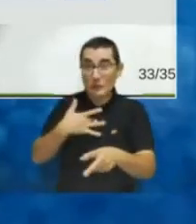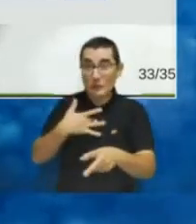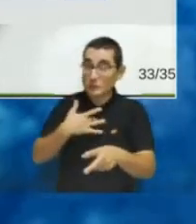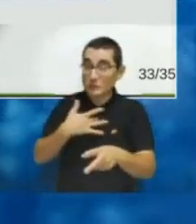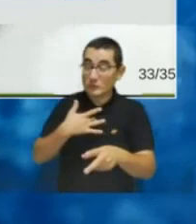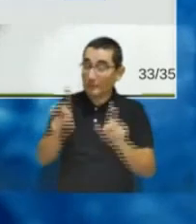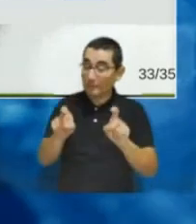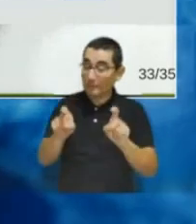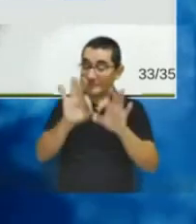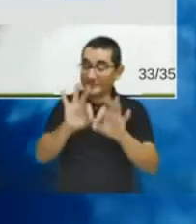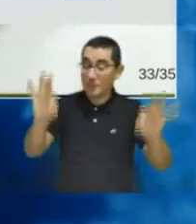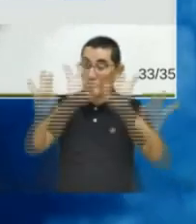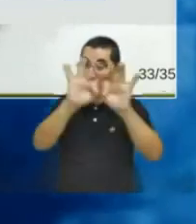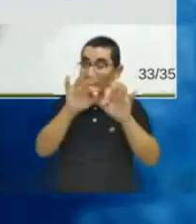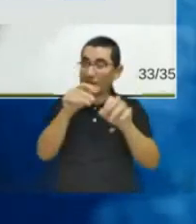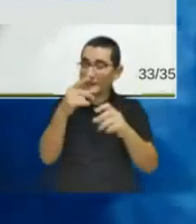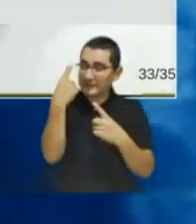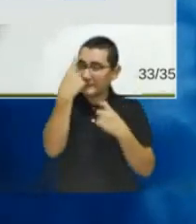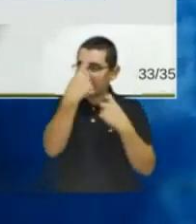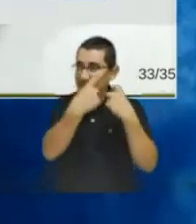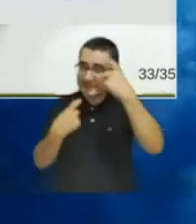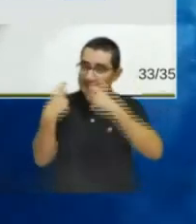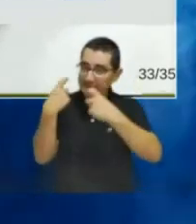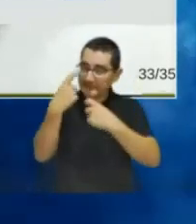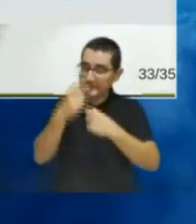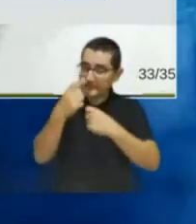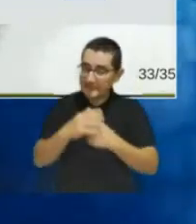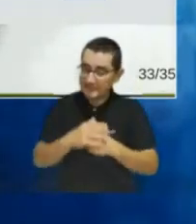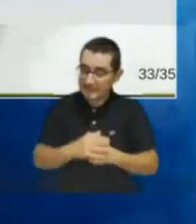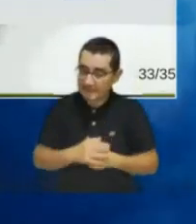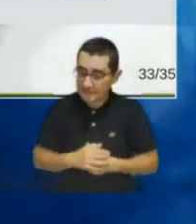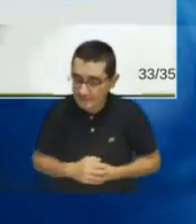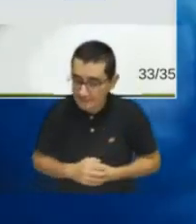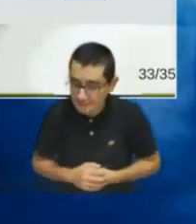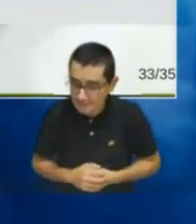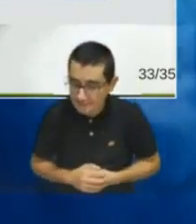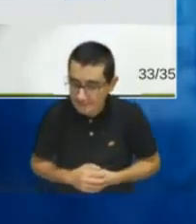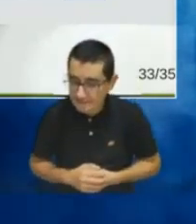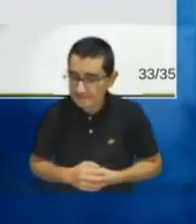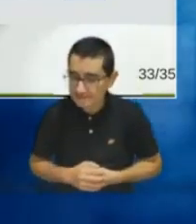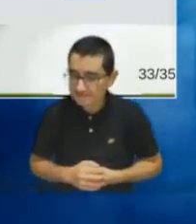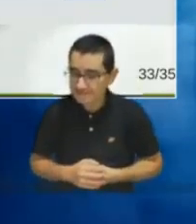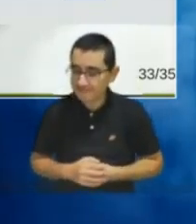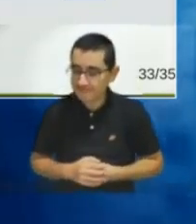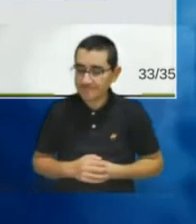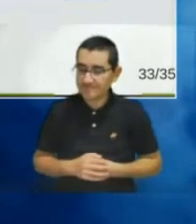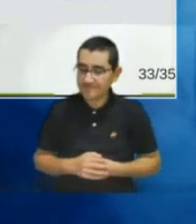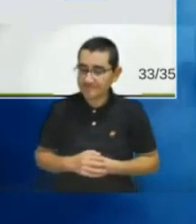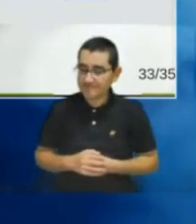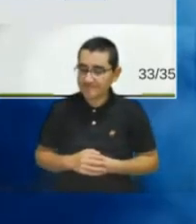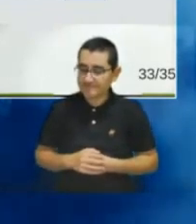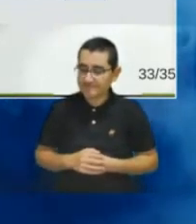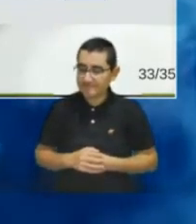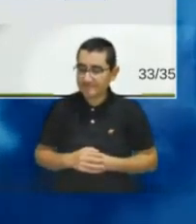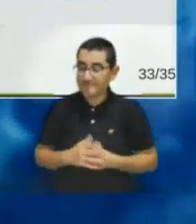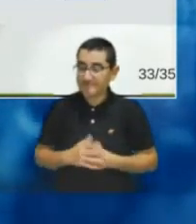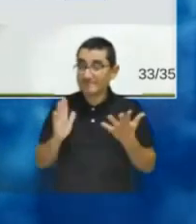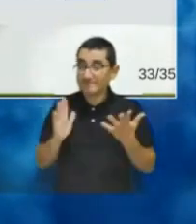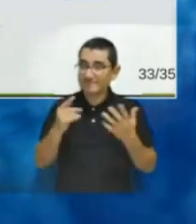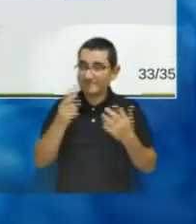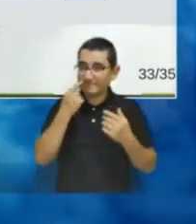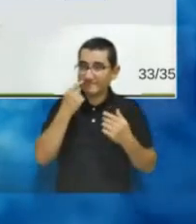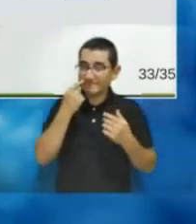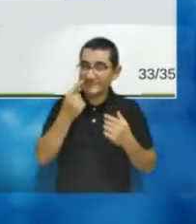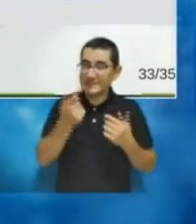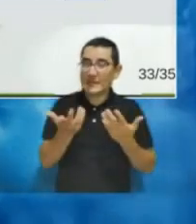is important. And the idea is for you to reconcile these two issues, that the information